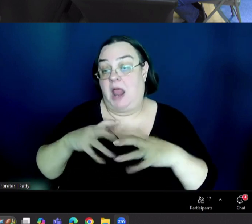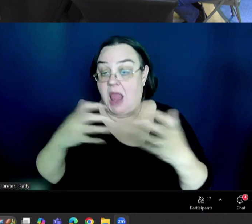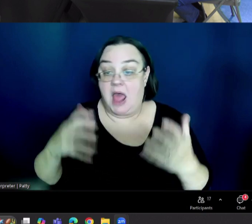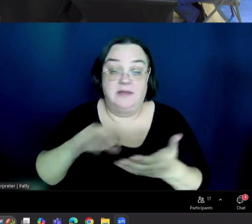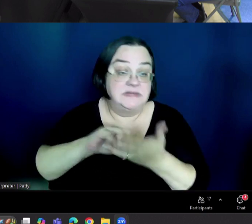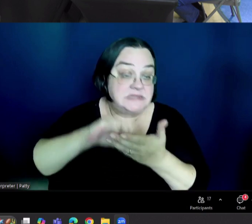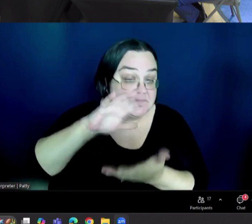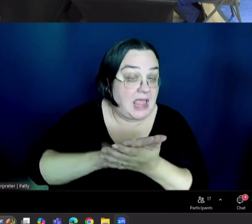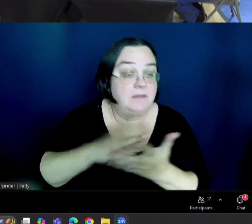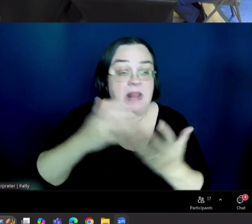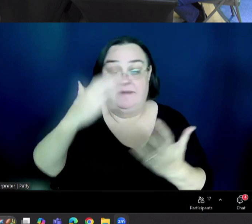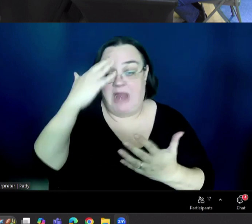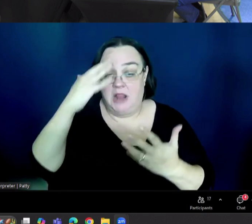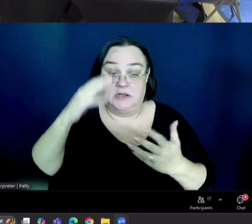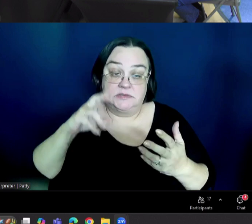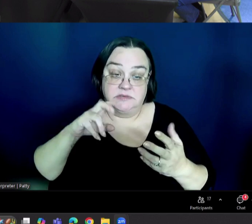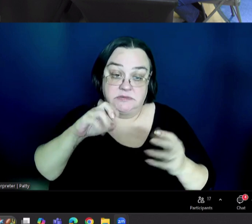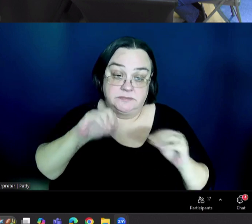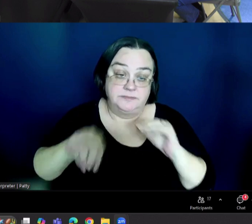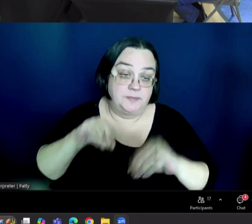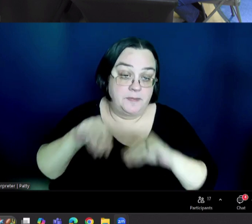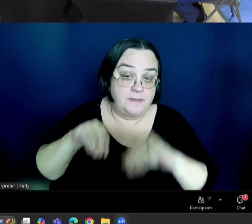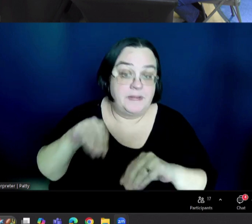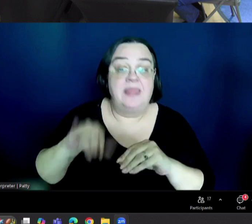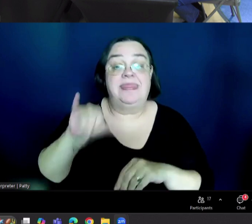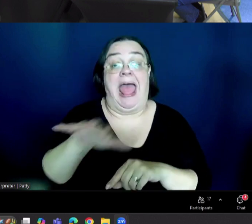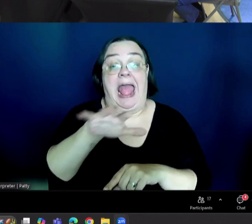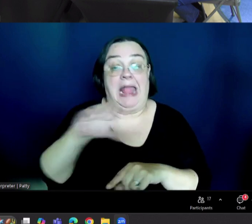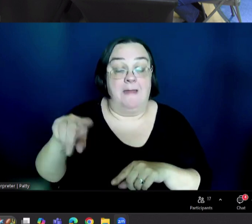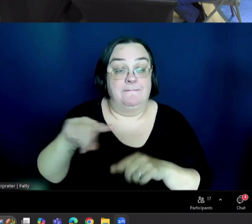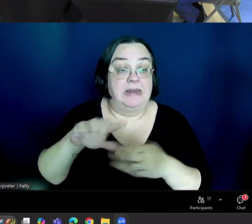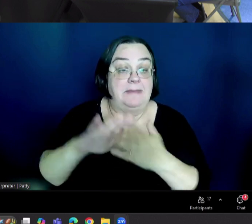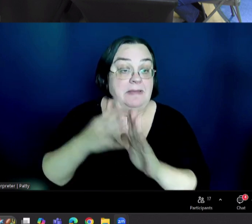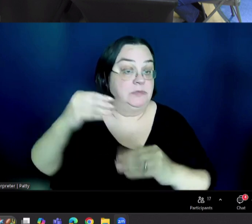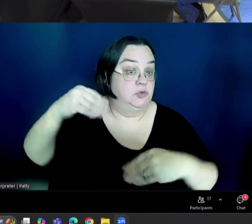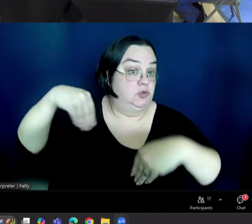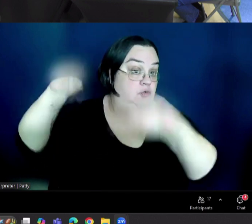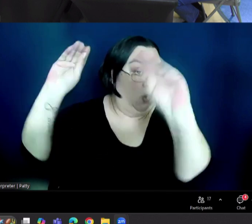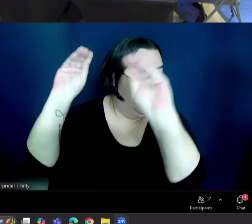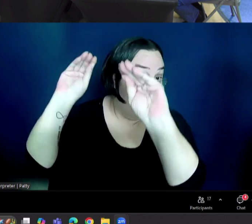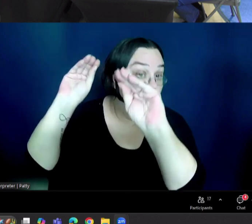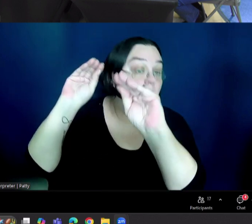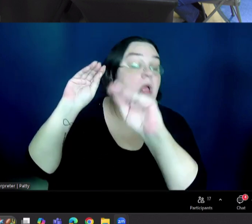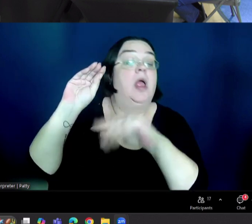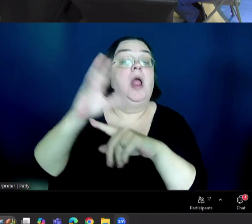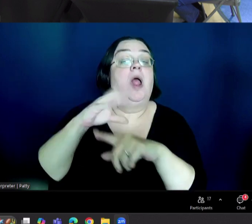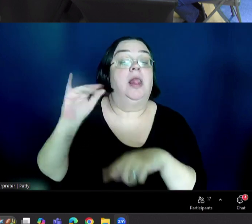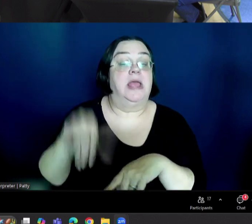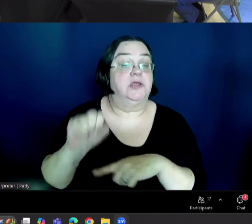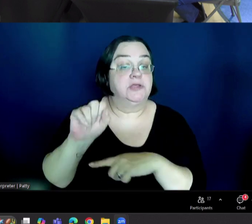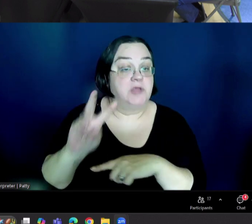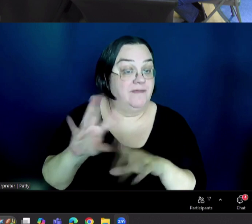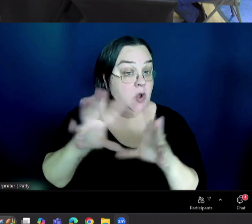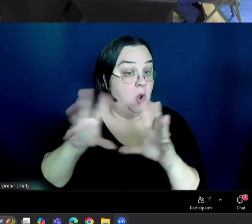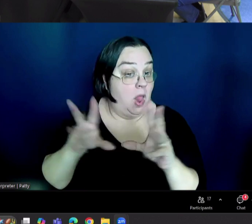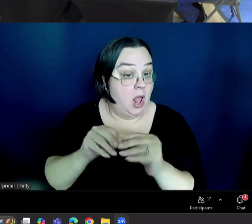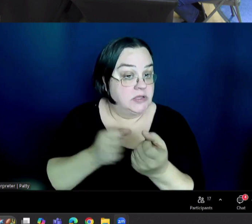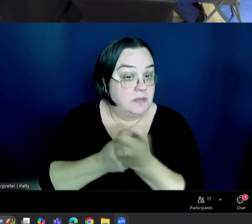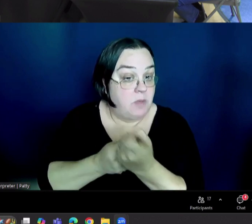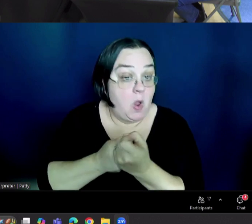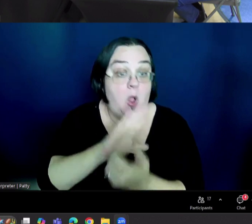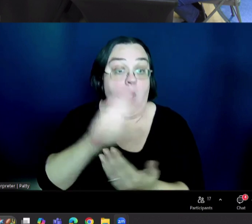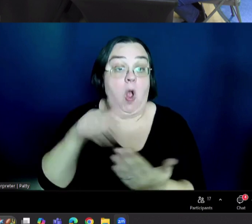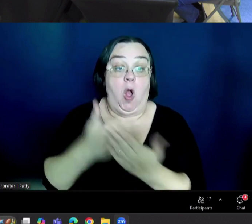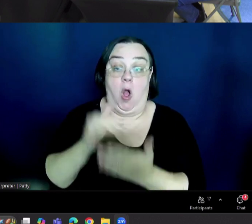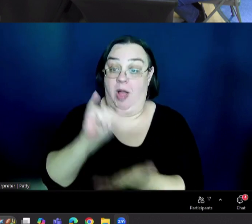of knowledge. The company was sold, and the software was no longer supported, and all that work went